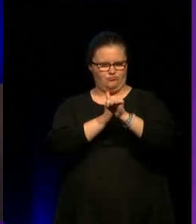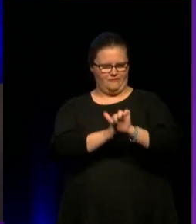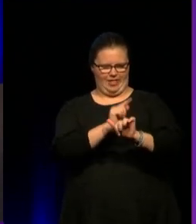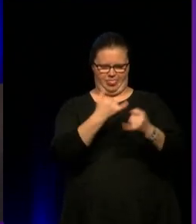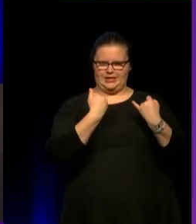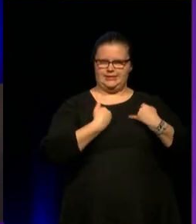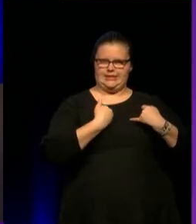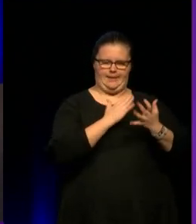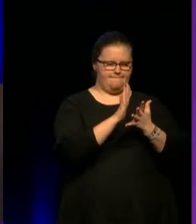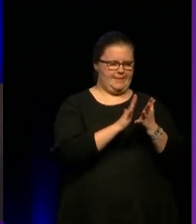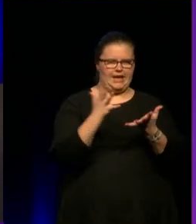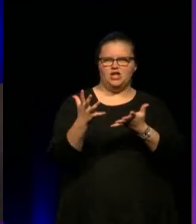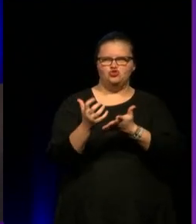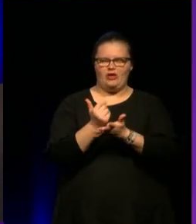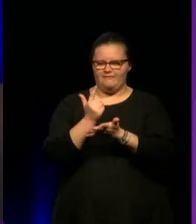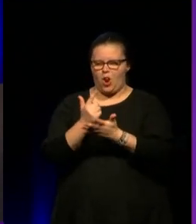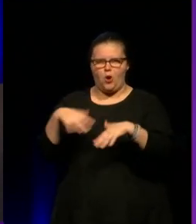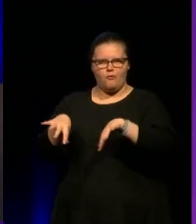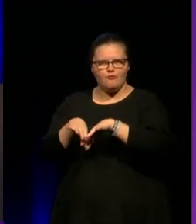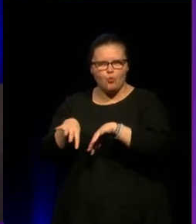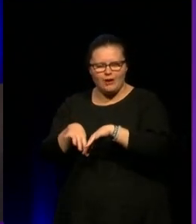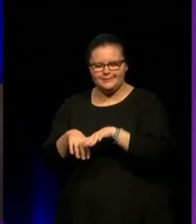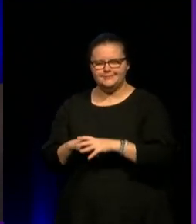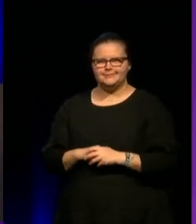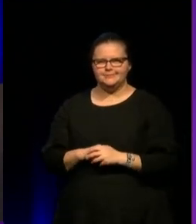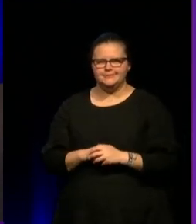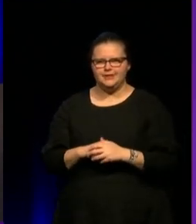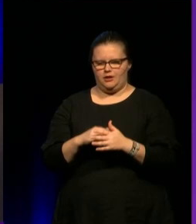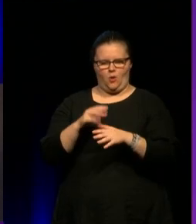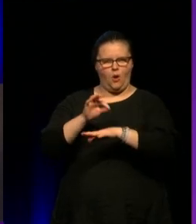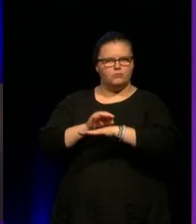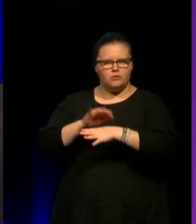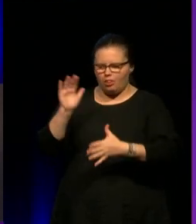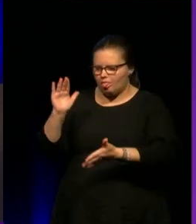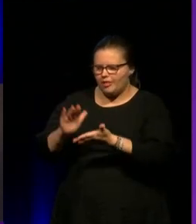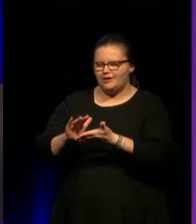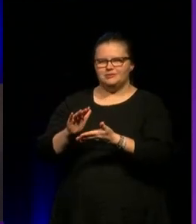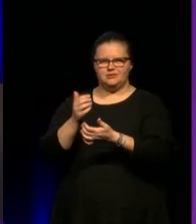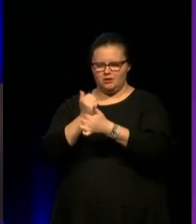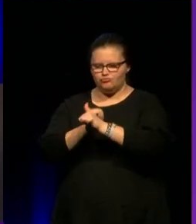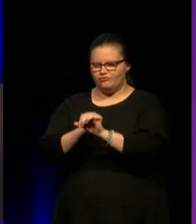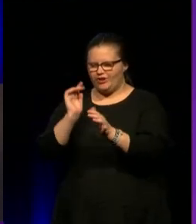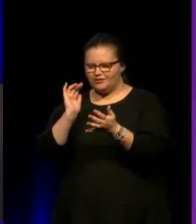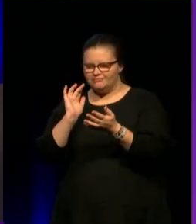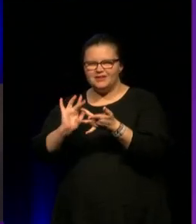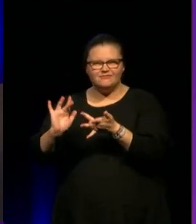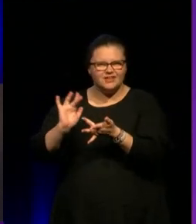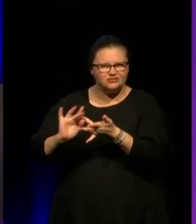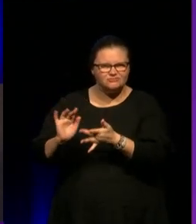lot of waste. You know, you save a lot of waste, preventing hospital admissions and preventing infections, and all of, there's a